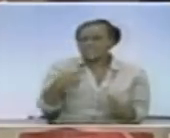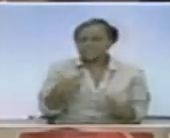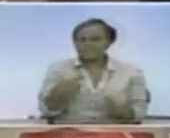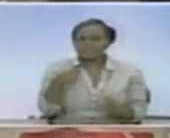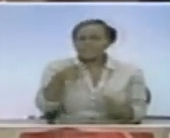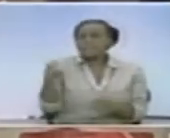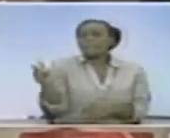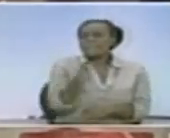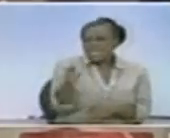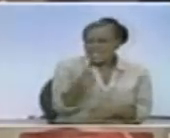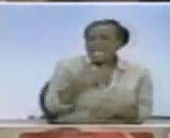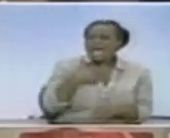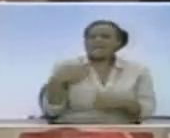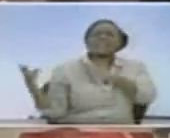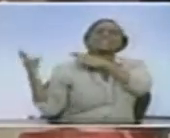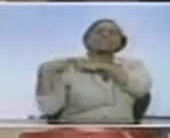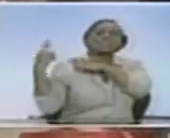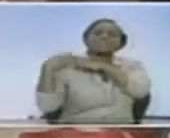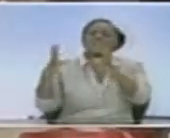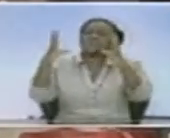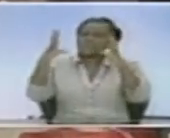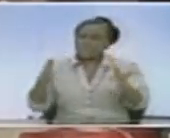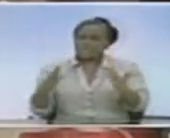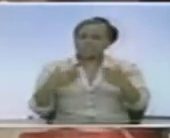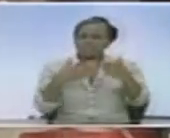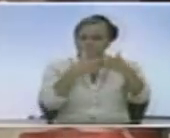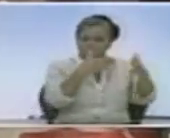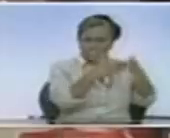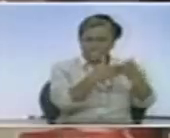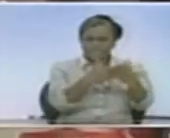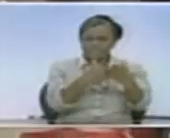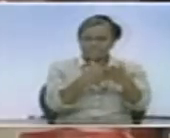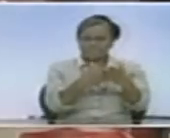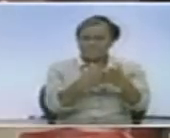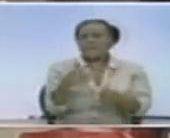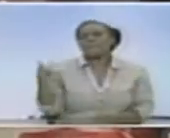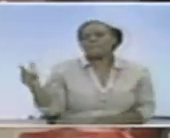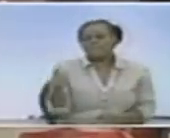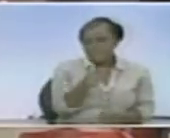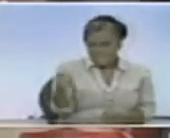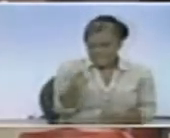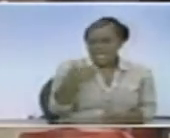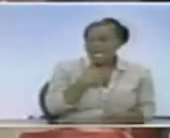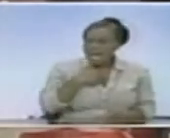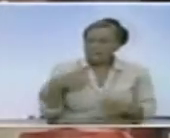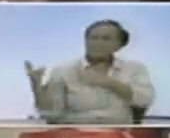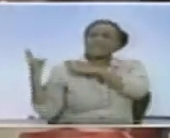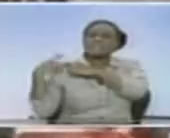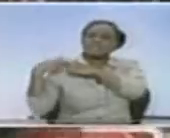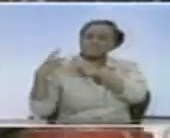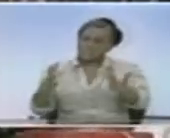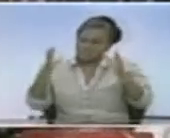has a big responsibility in guiding the thinking of the people. Mm-hmm. You say this. The media has a great responsibility